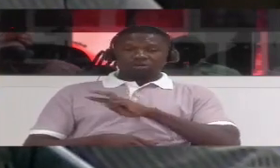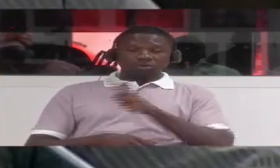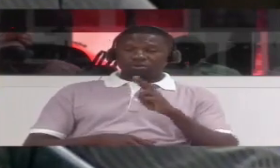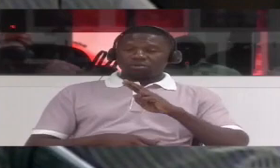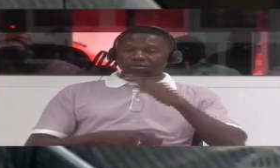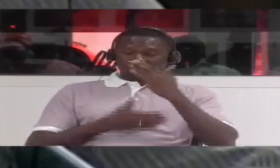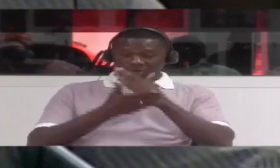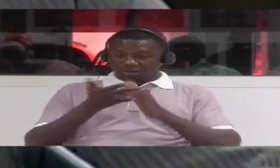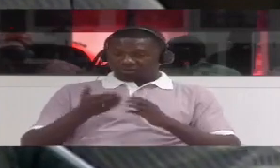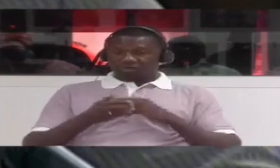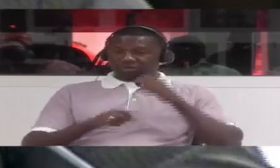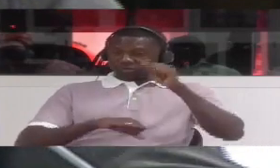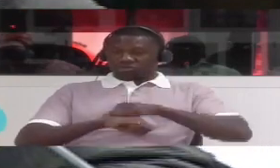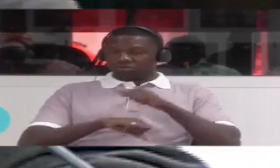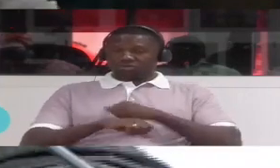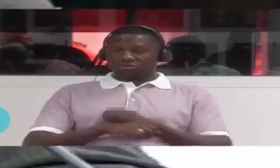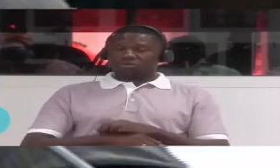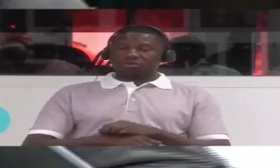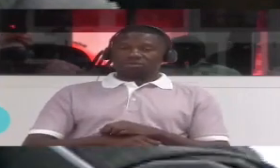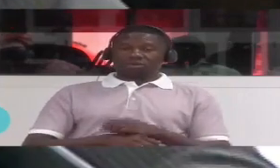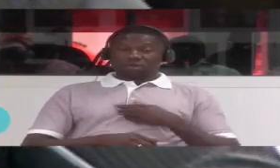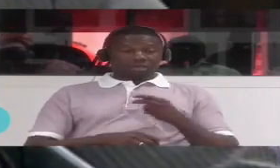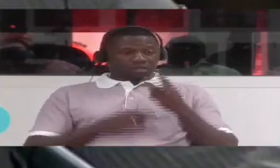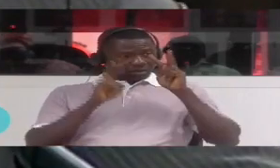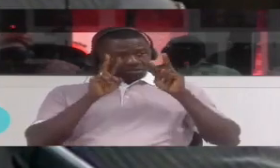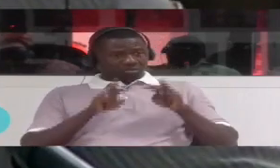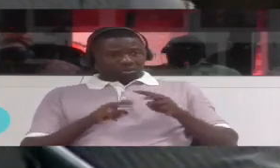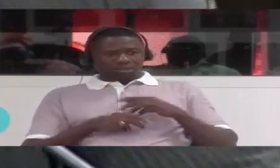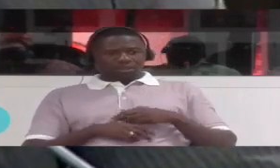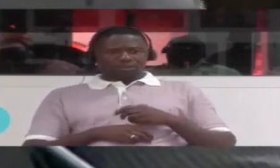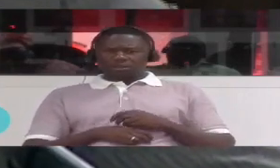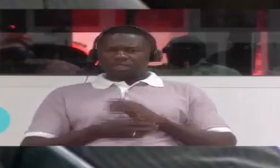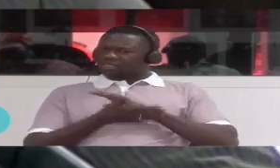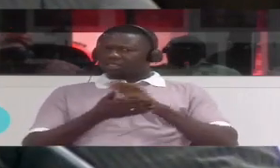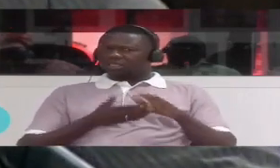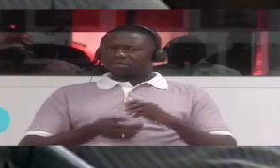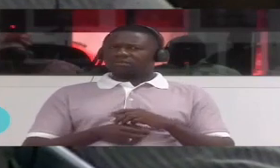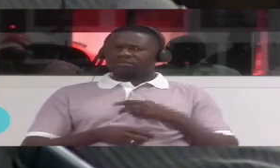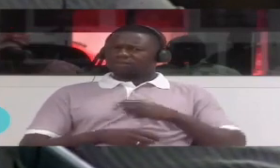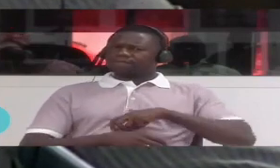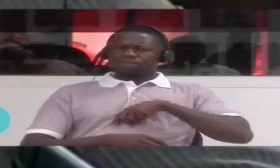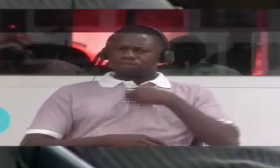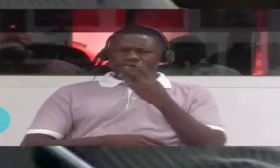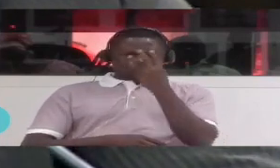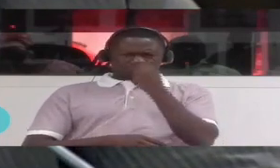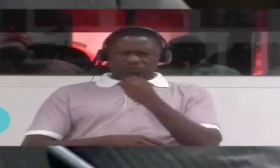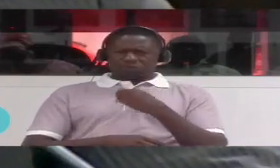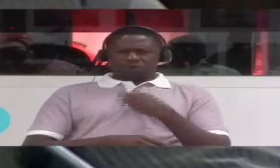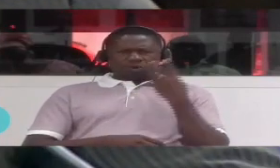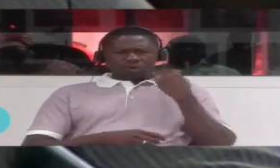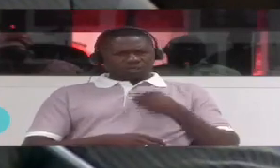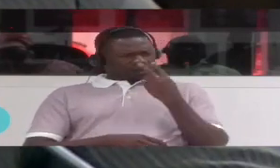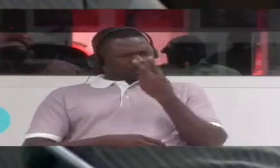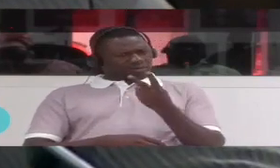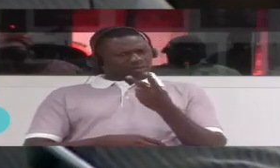to be clearly and visibly shocked when they saw my look on the morning of my torture. And I later learned that